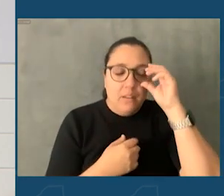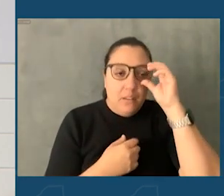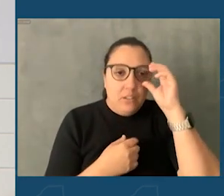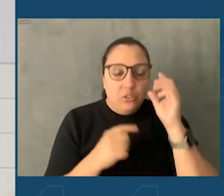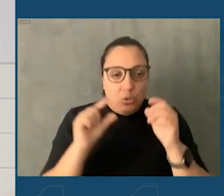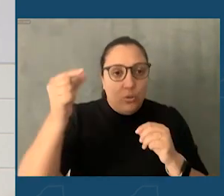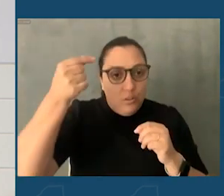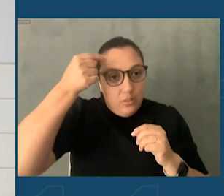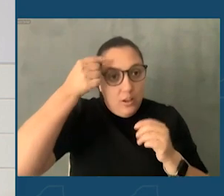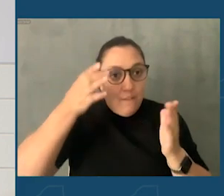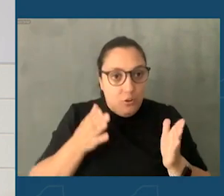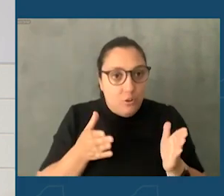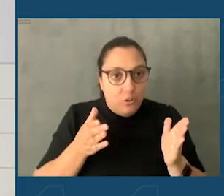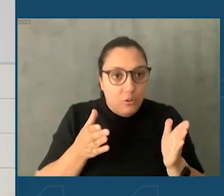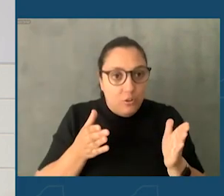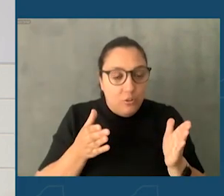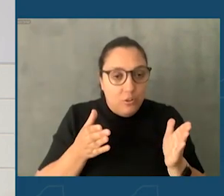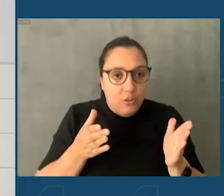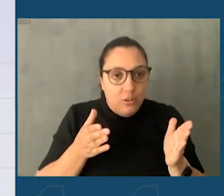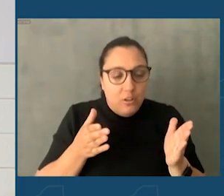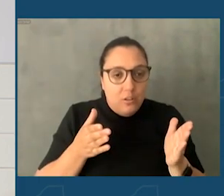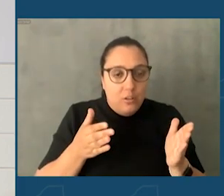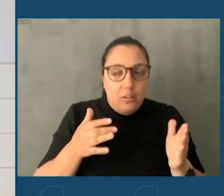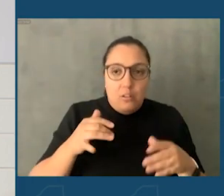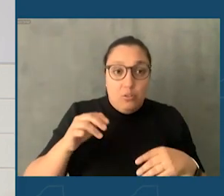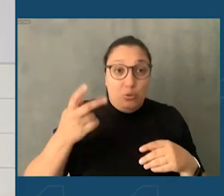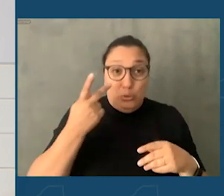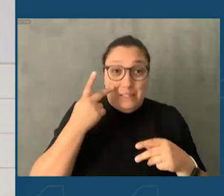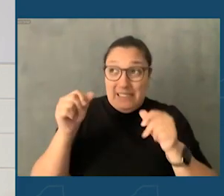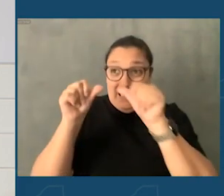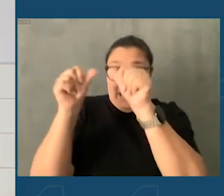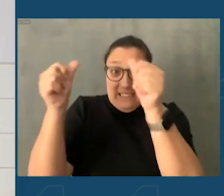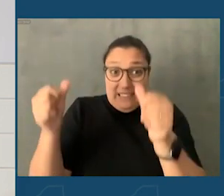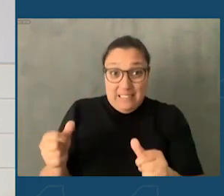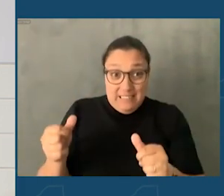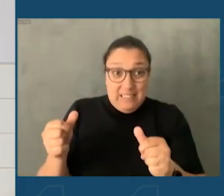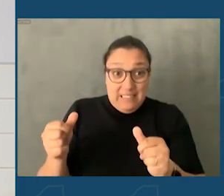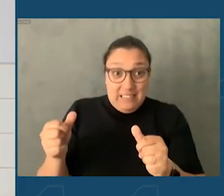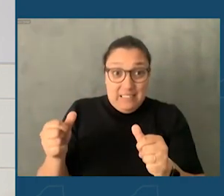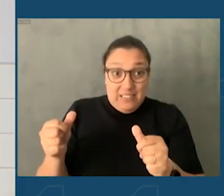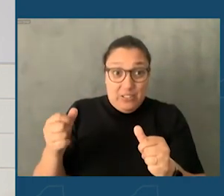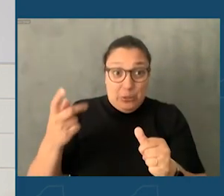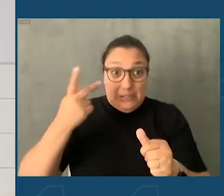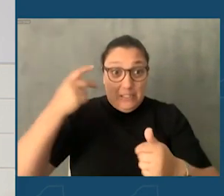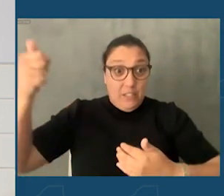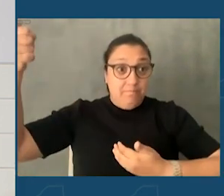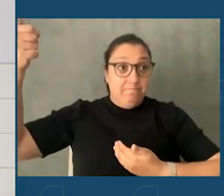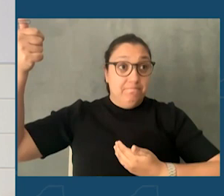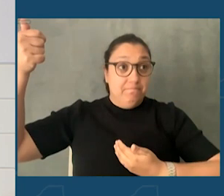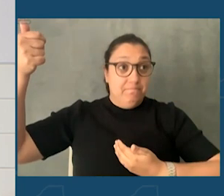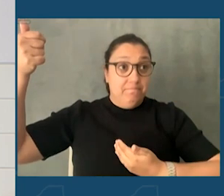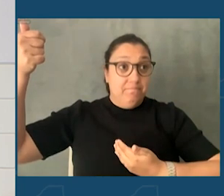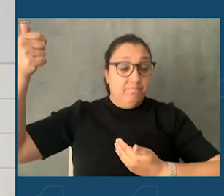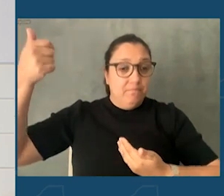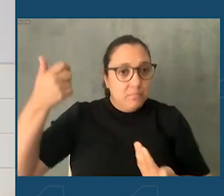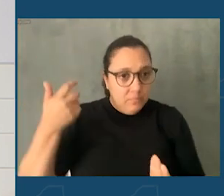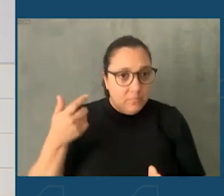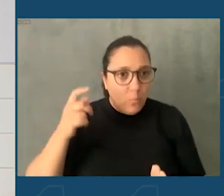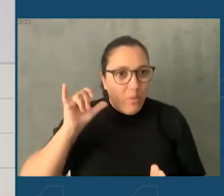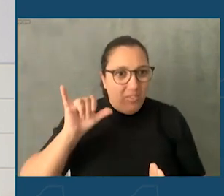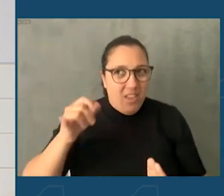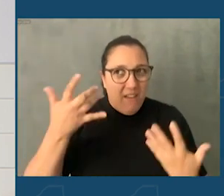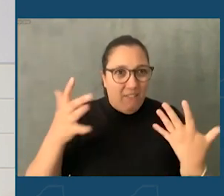that sits in our harbor welcomed countless number of immigrants to these shores